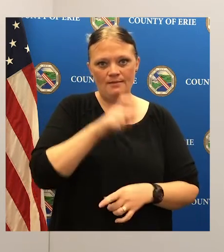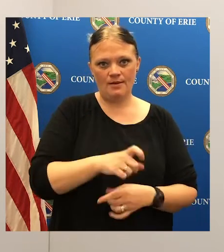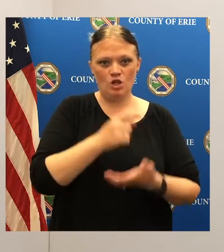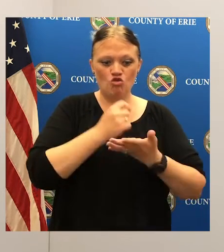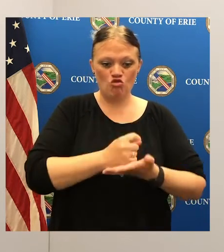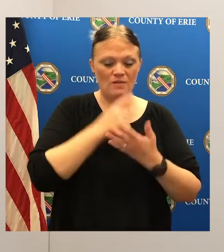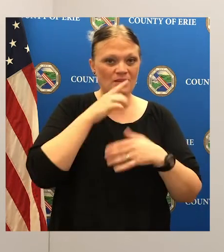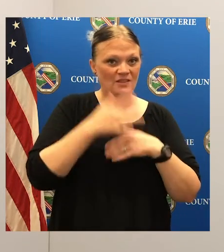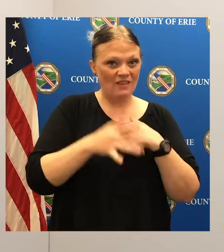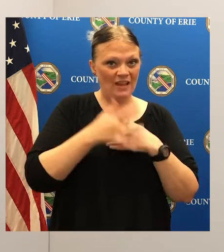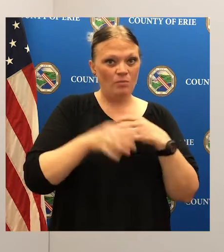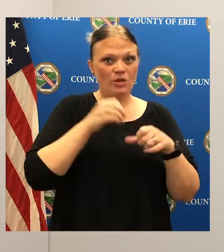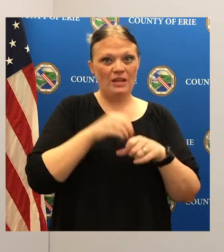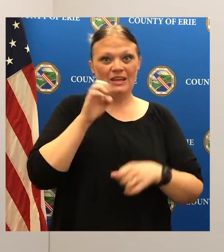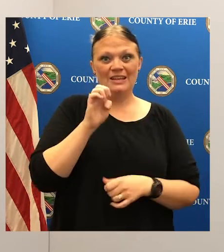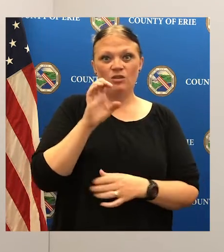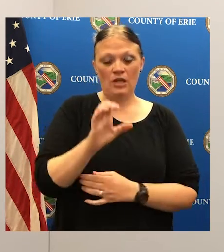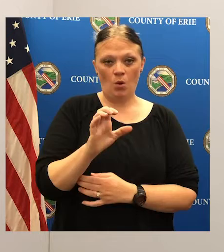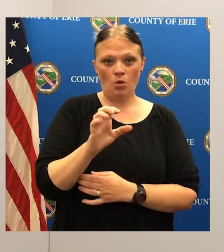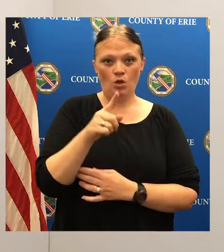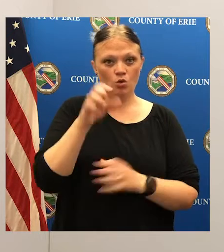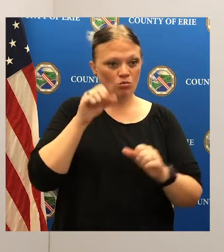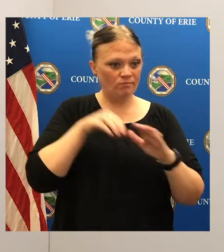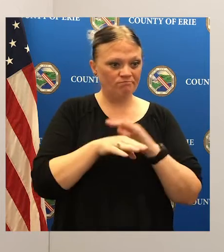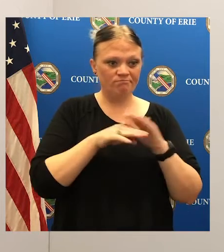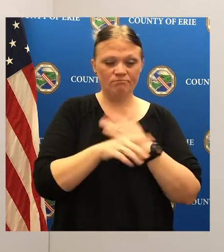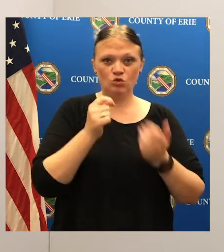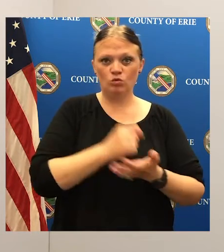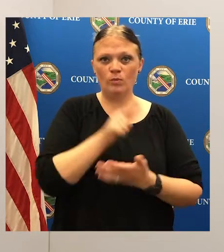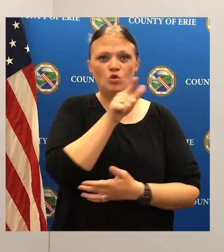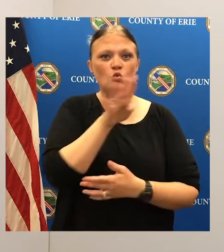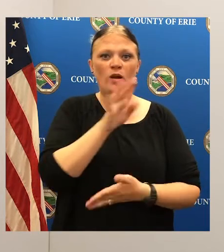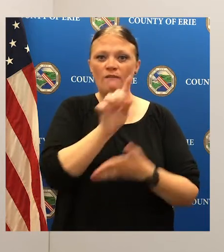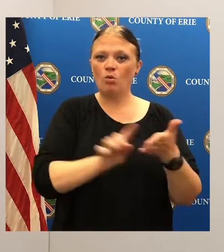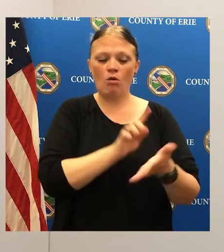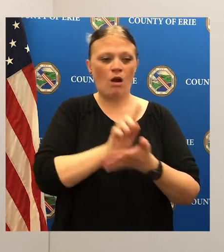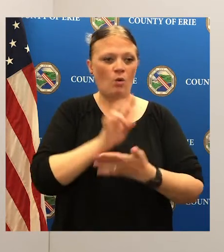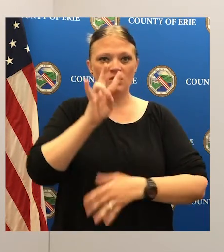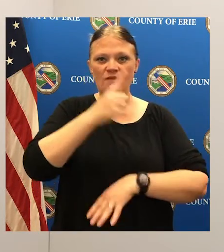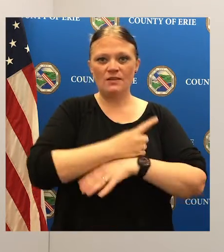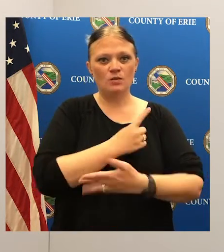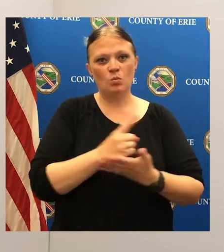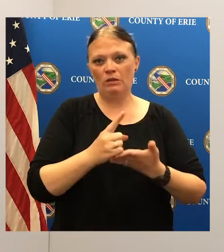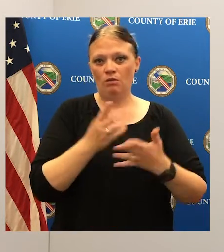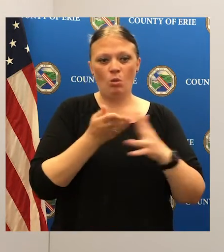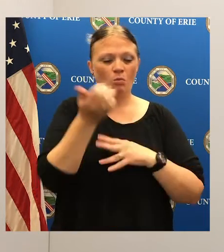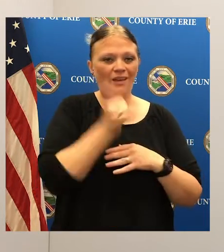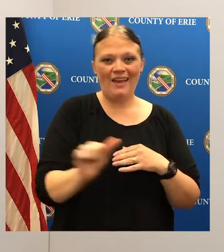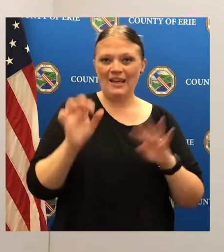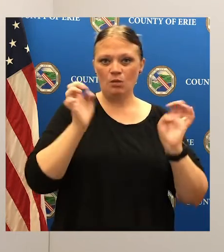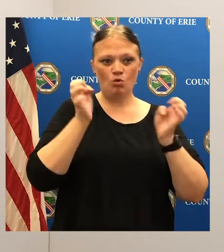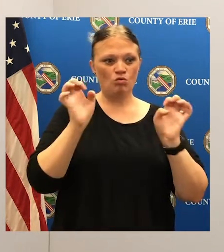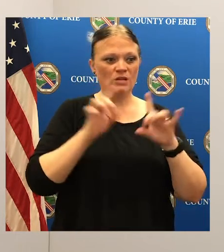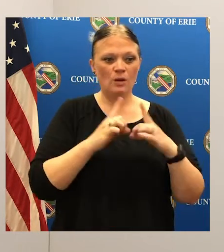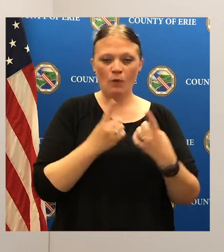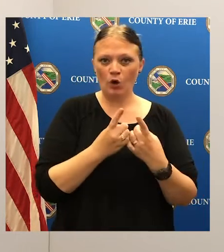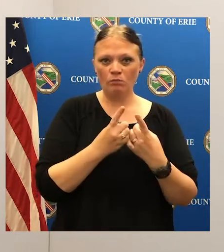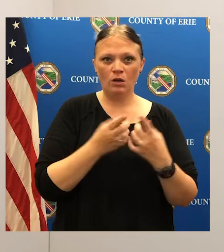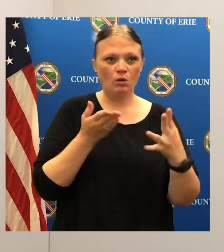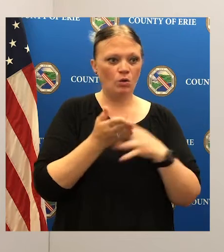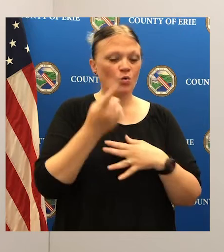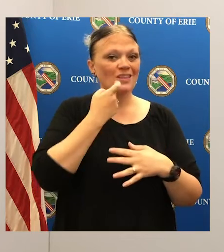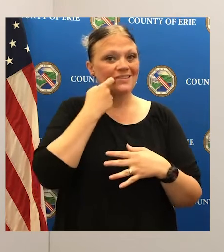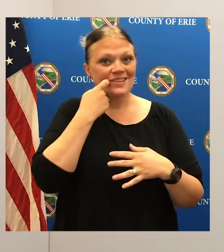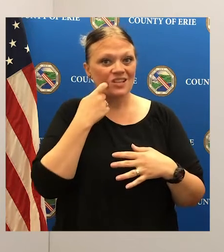need. Treatment is available in Erie County. You can access treatment 24 hours a day, 7 days a week through any emergency